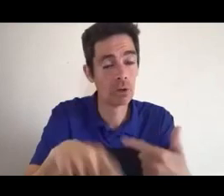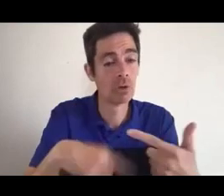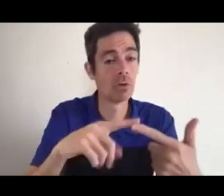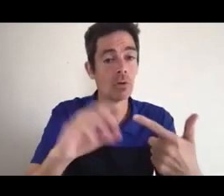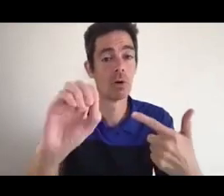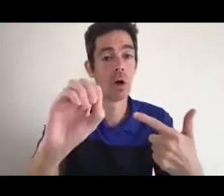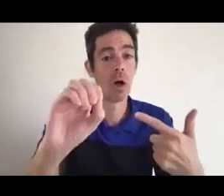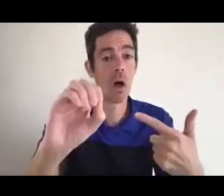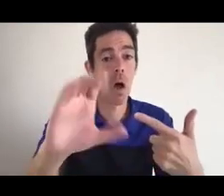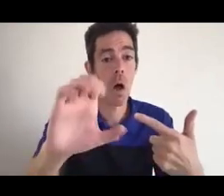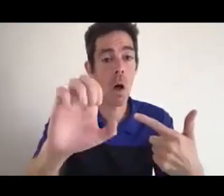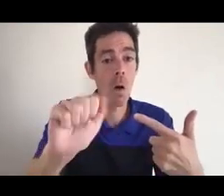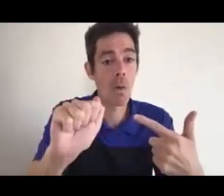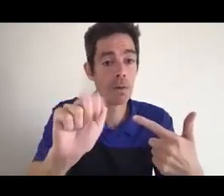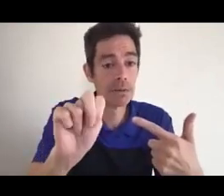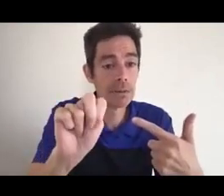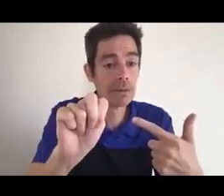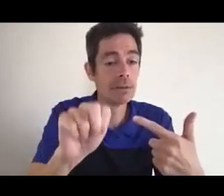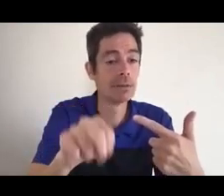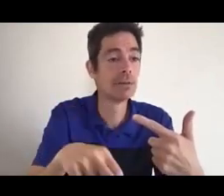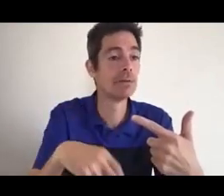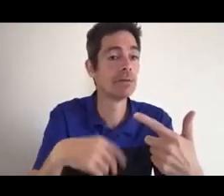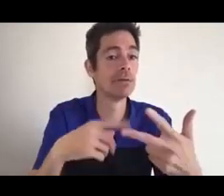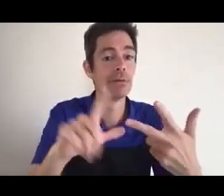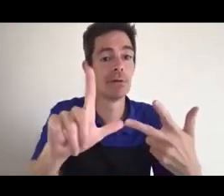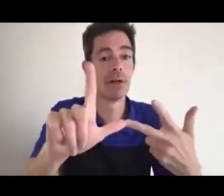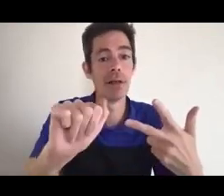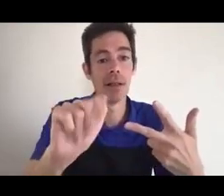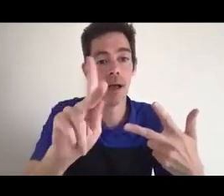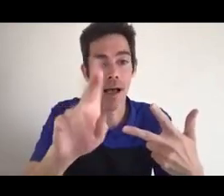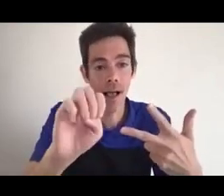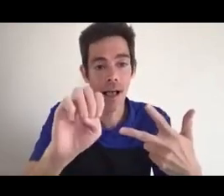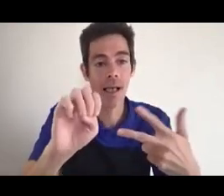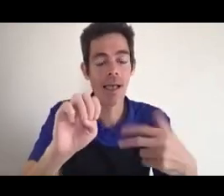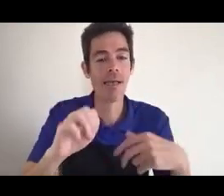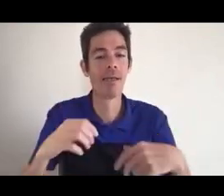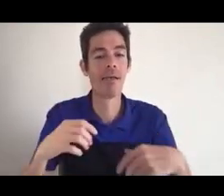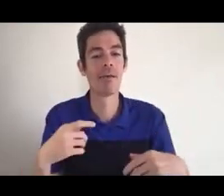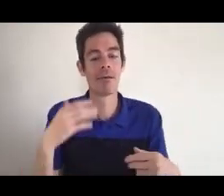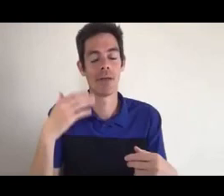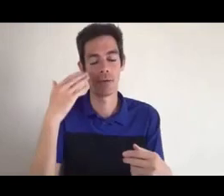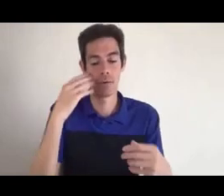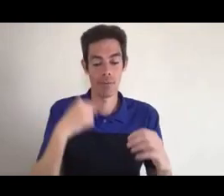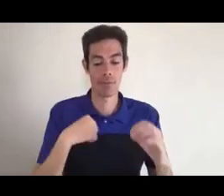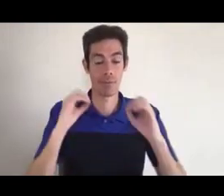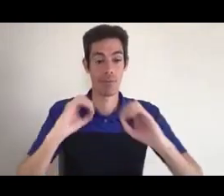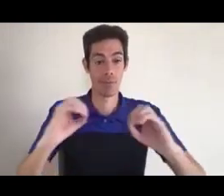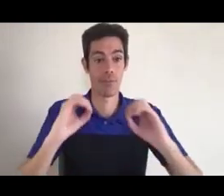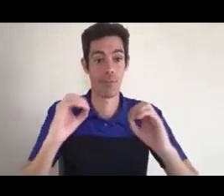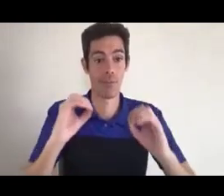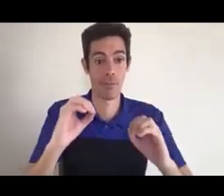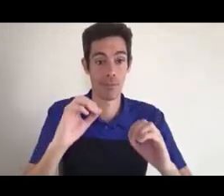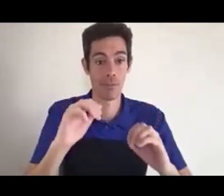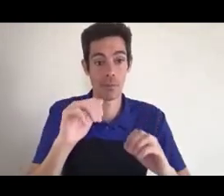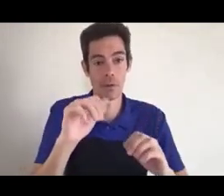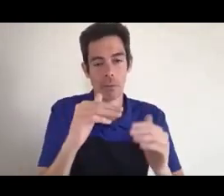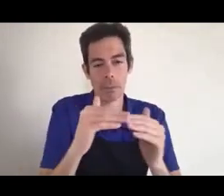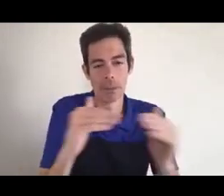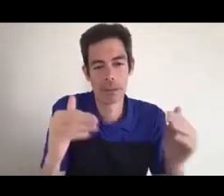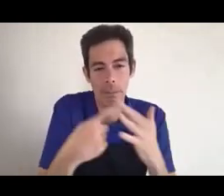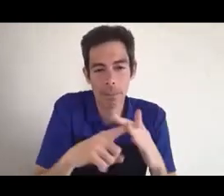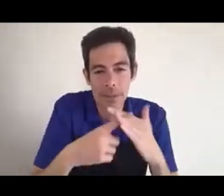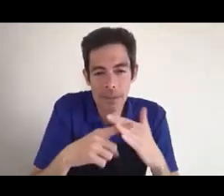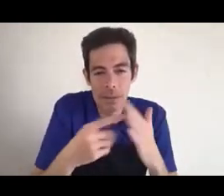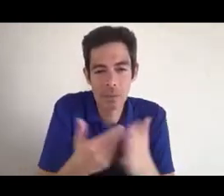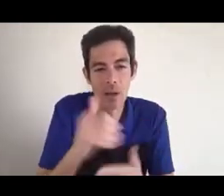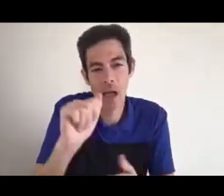for river or ocean or lake. So when I